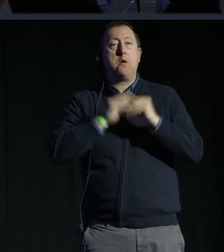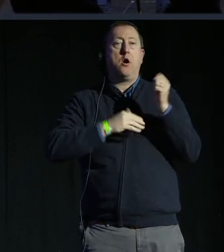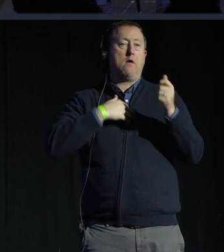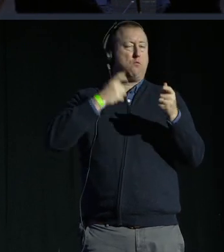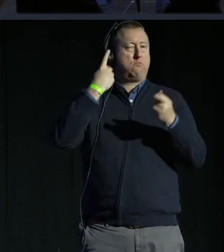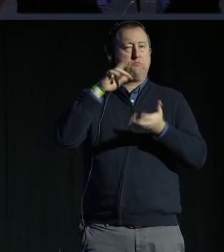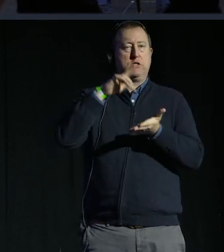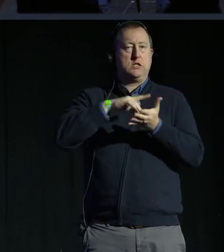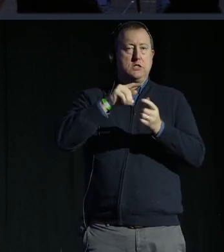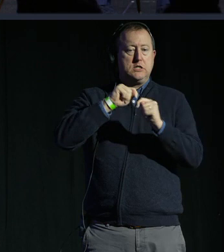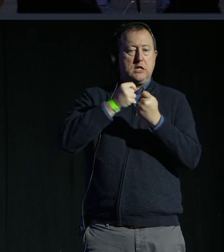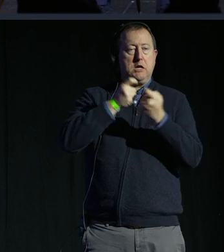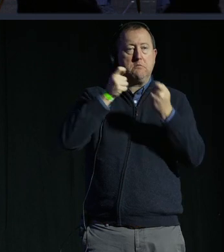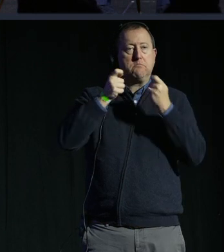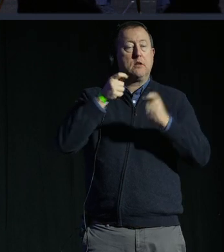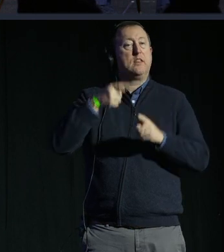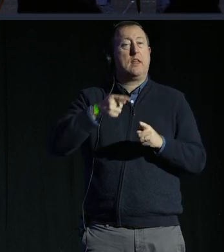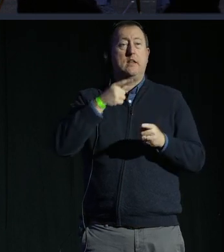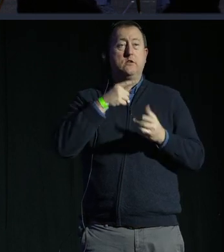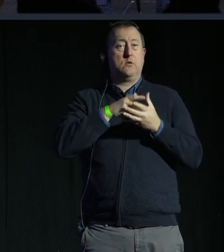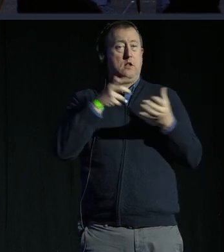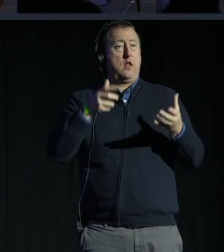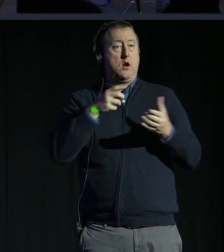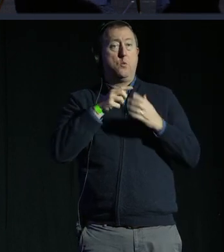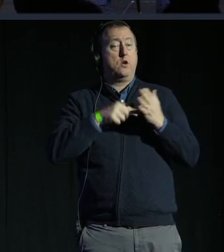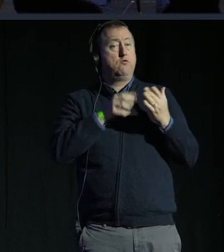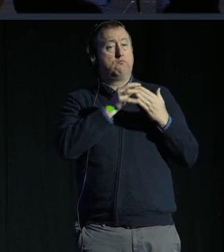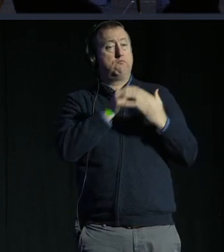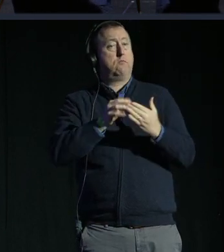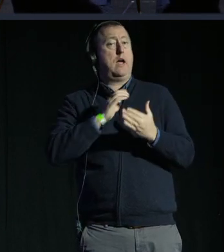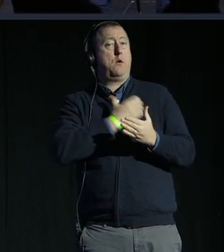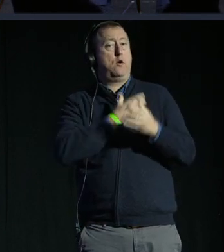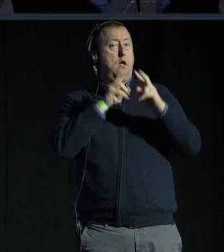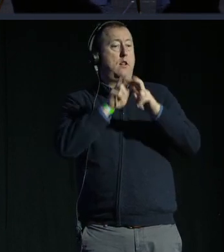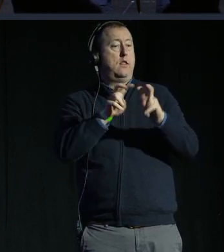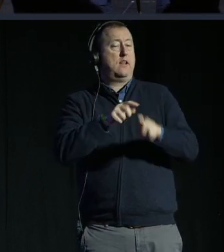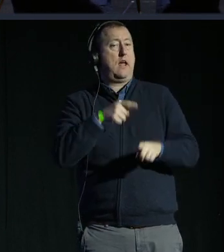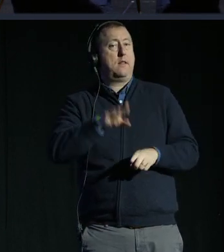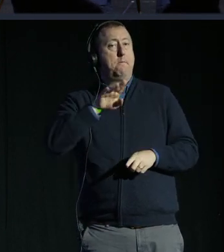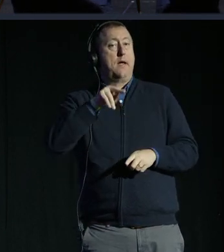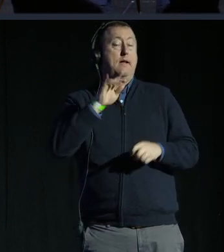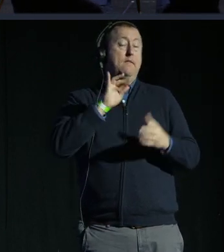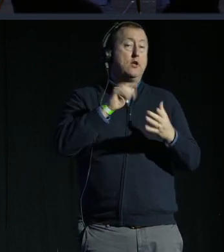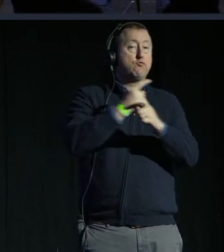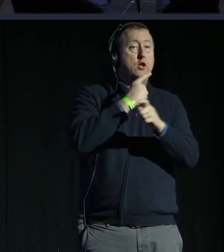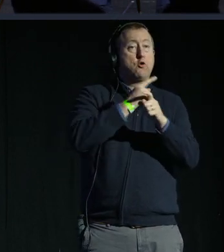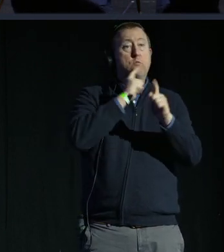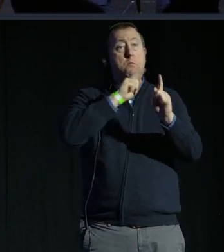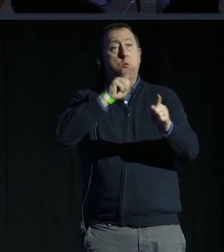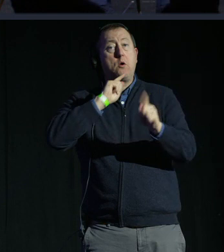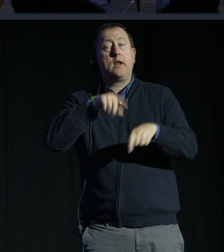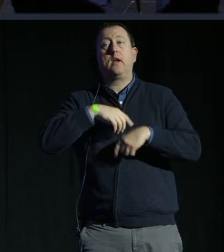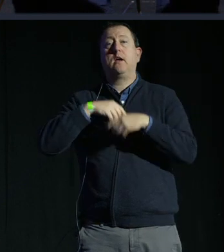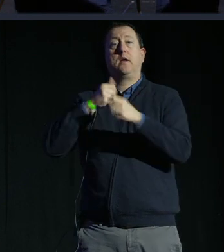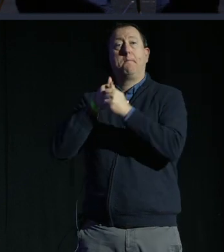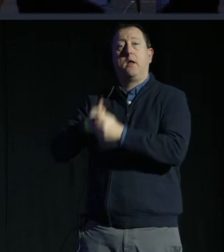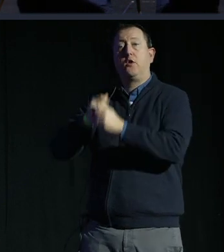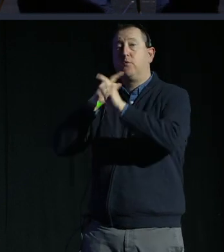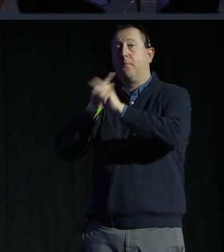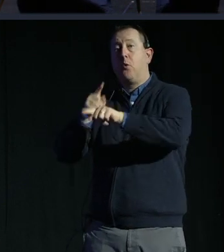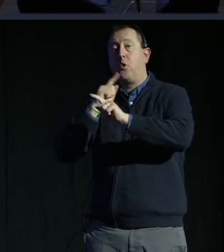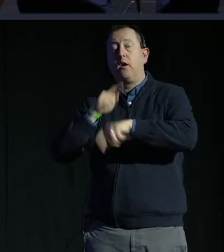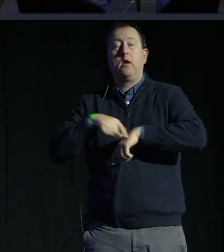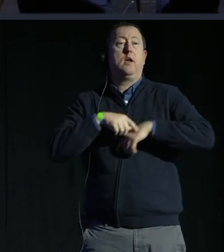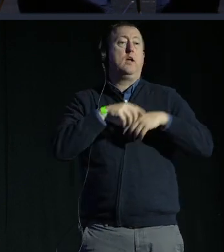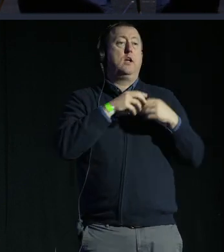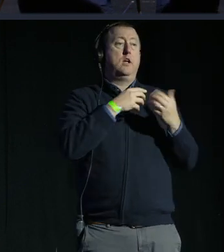been the core of what has driven a lot of our data and analytics at the bank. So whether that be regulatory reporting, compliance reporting, driving